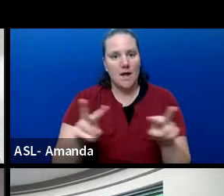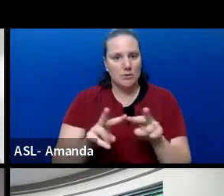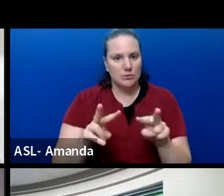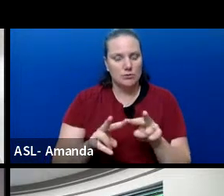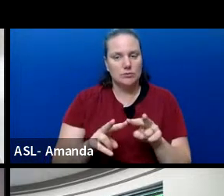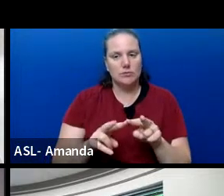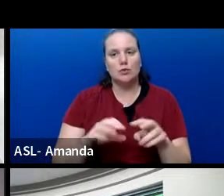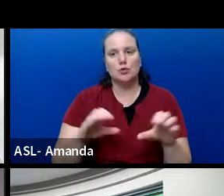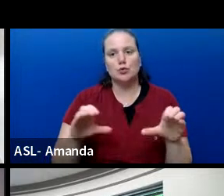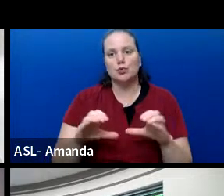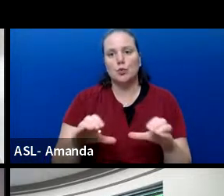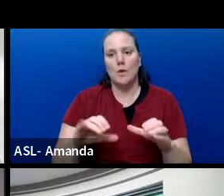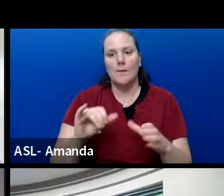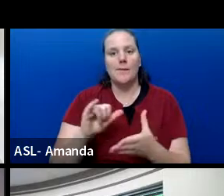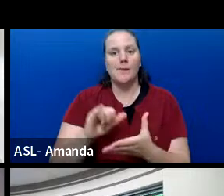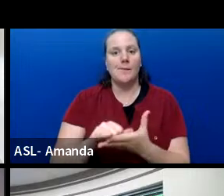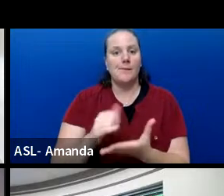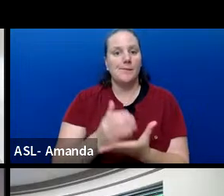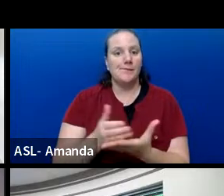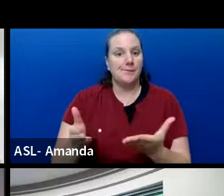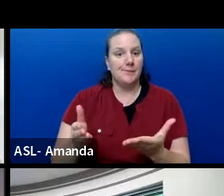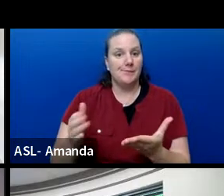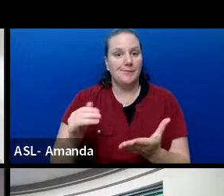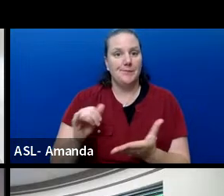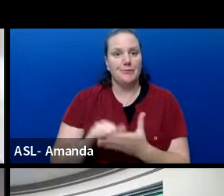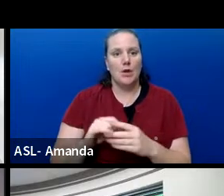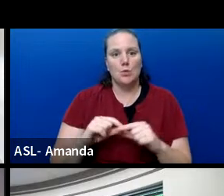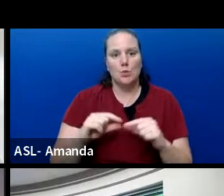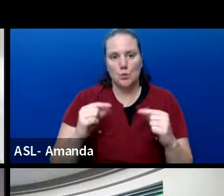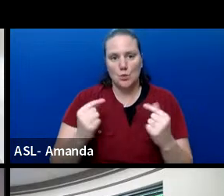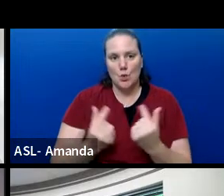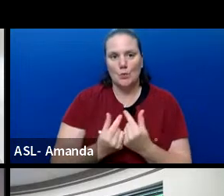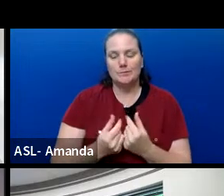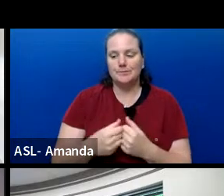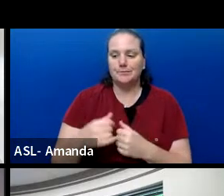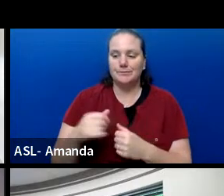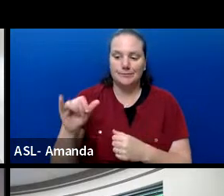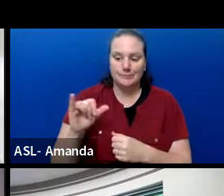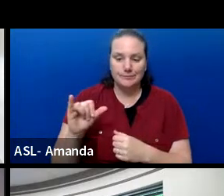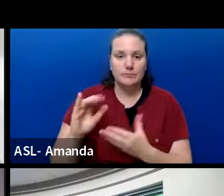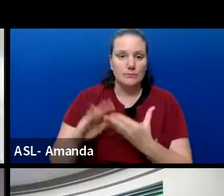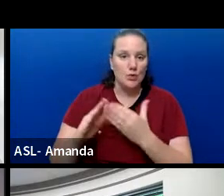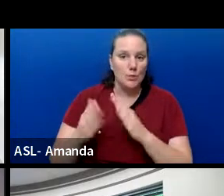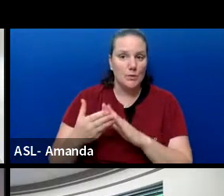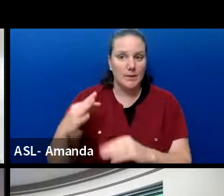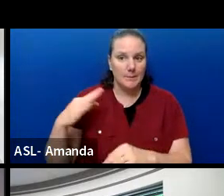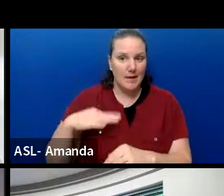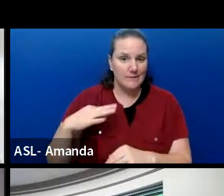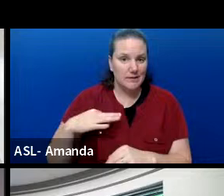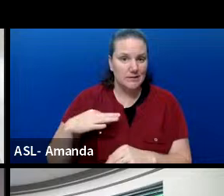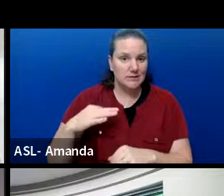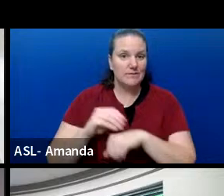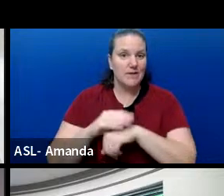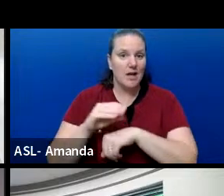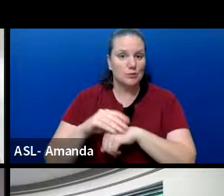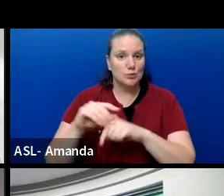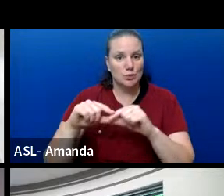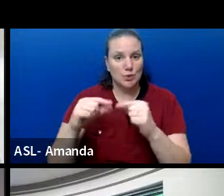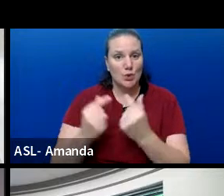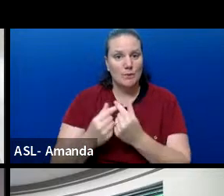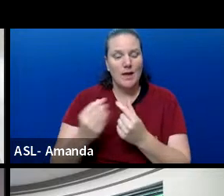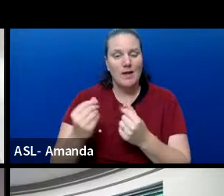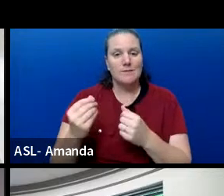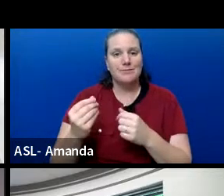the things that that groups like the Community Benefits Advisory Group and the Equity Advisory Group